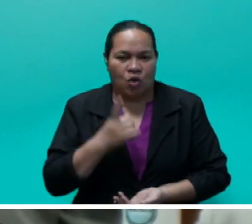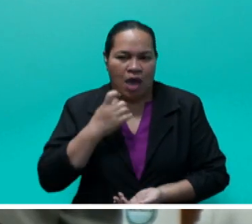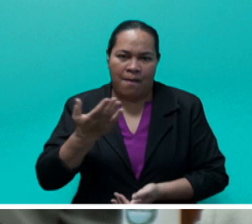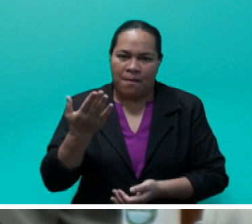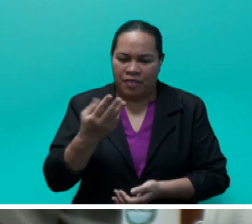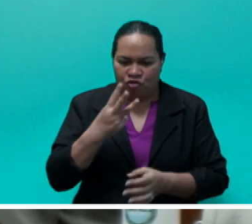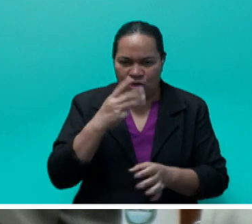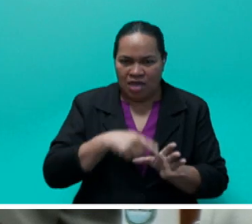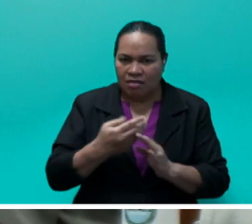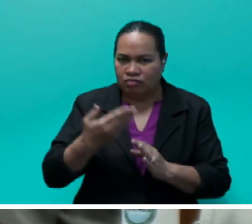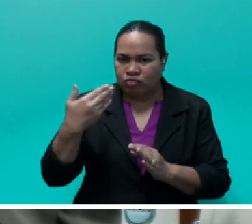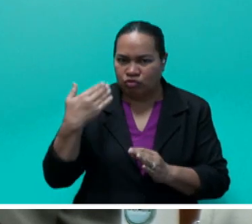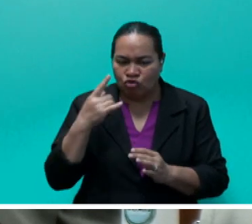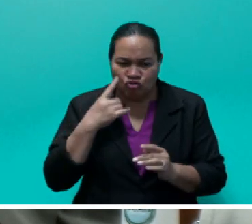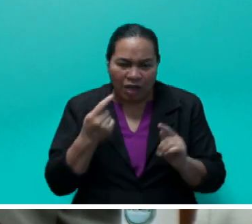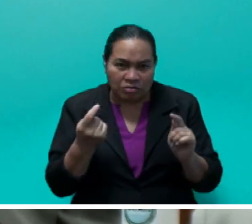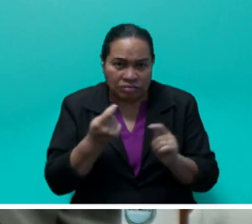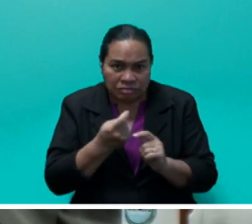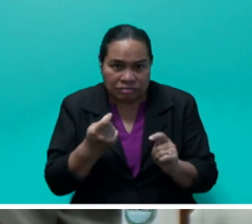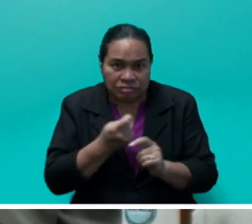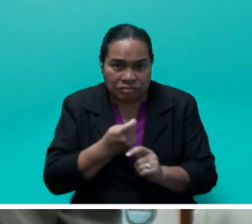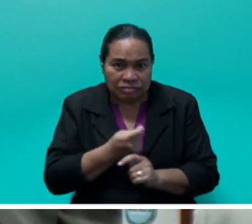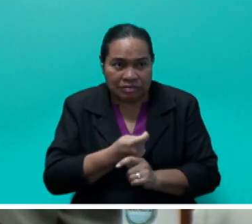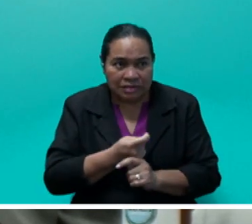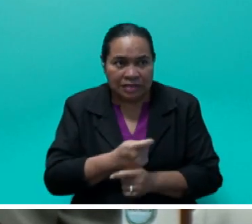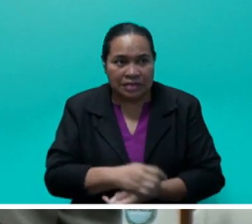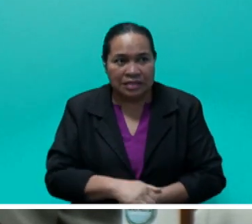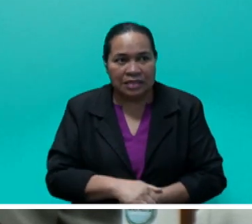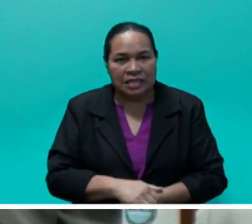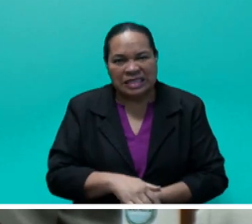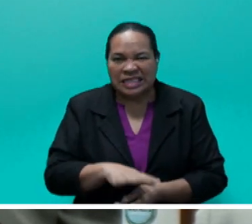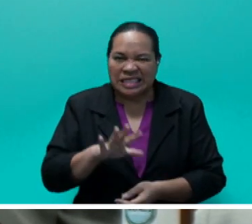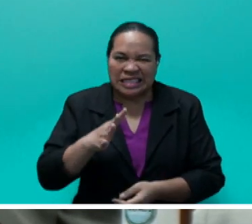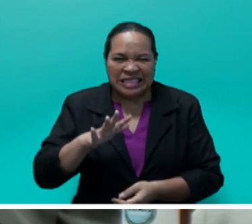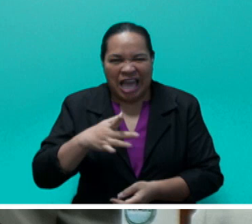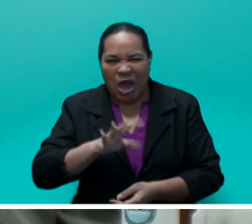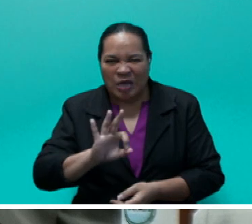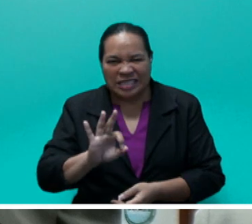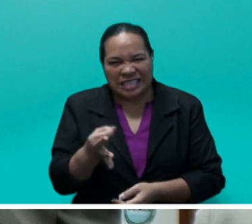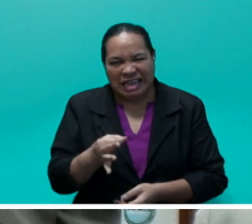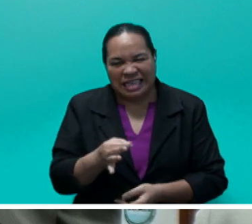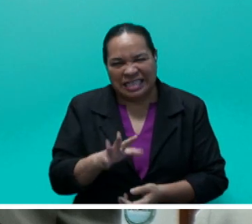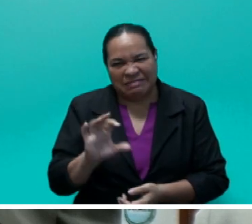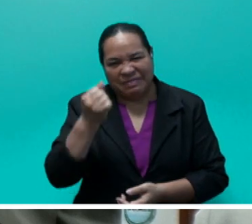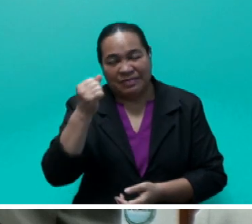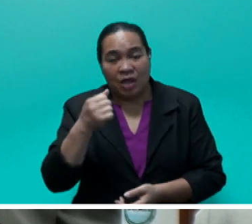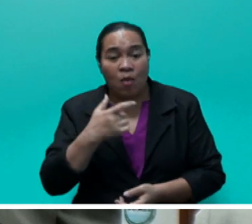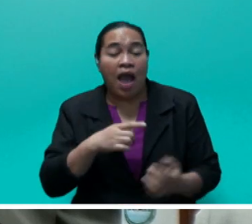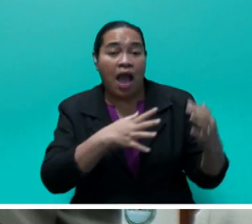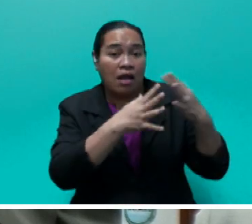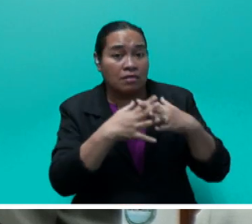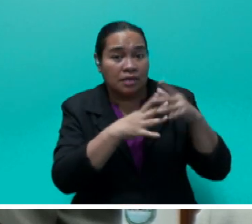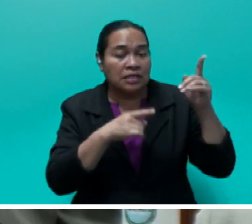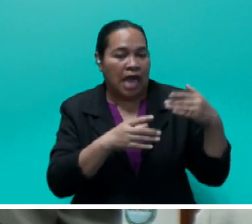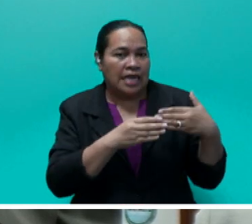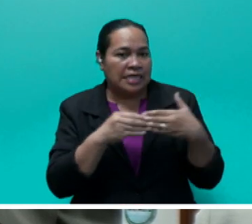few years to amend this agreement with the United States have been unsuccessful. The United States is a leader